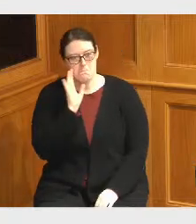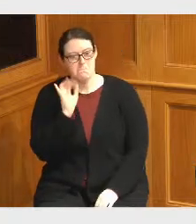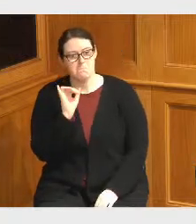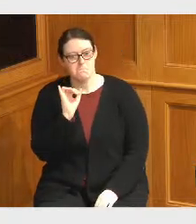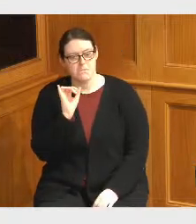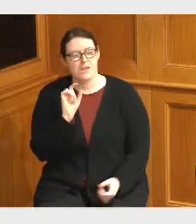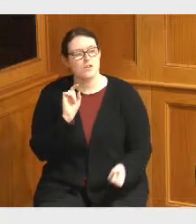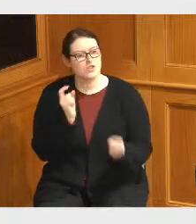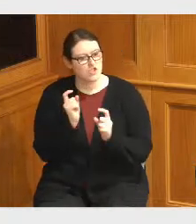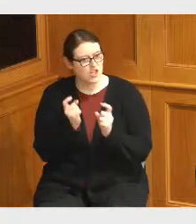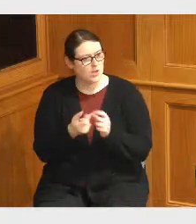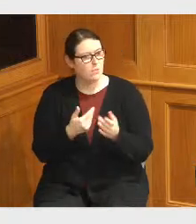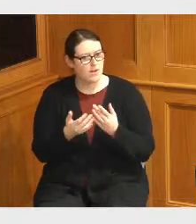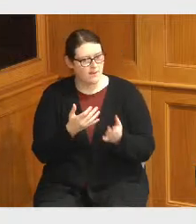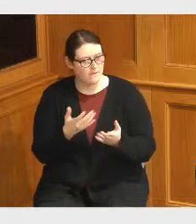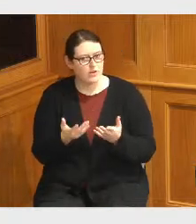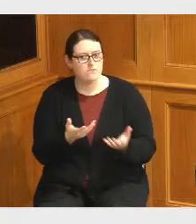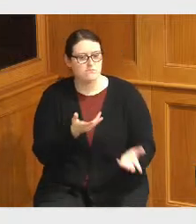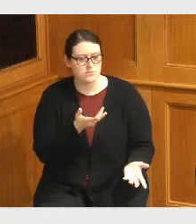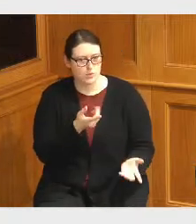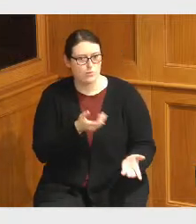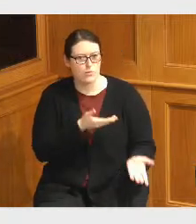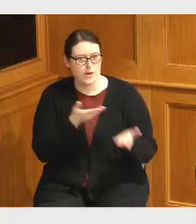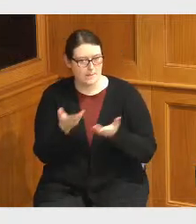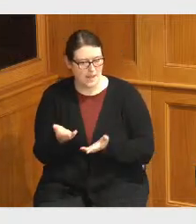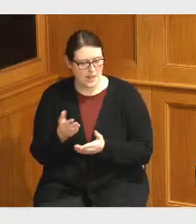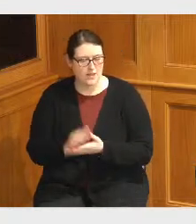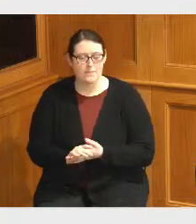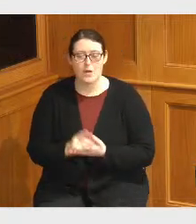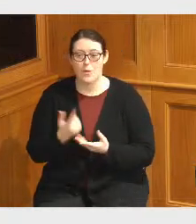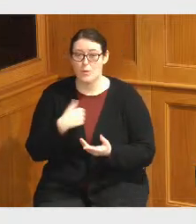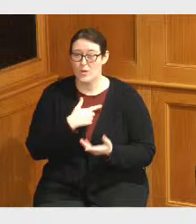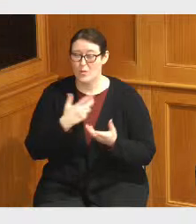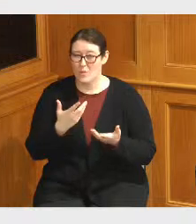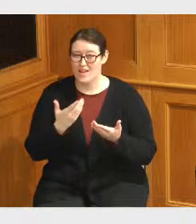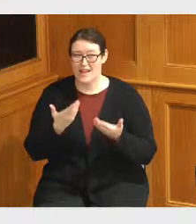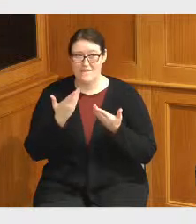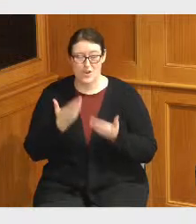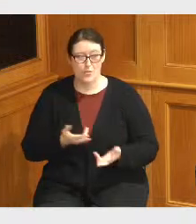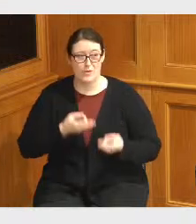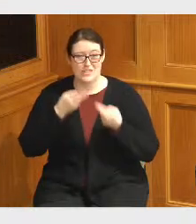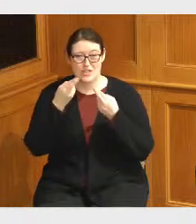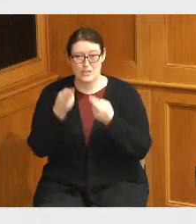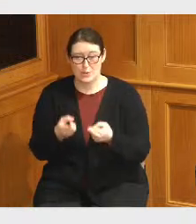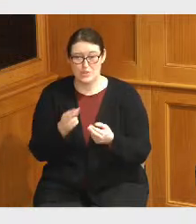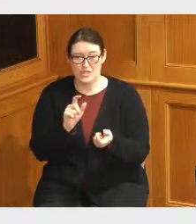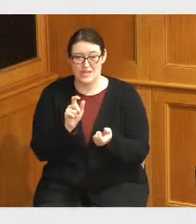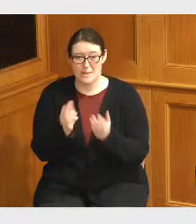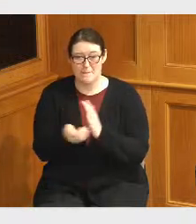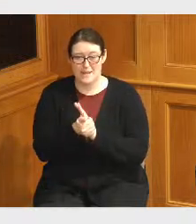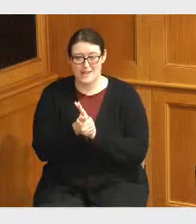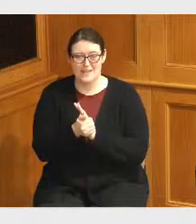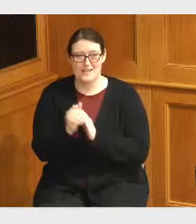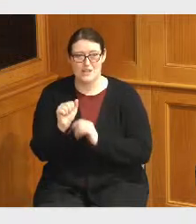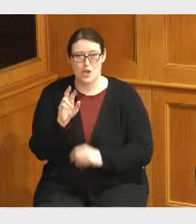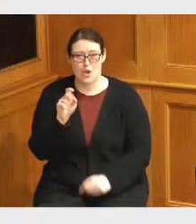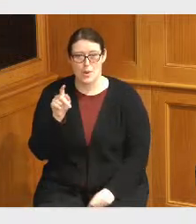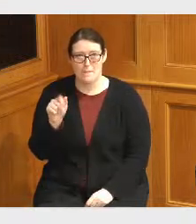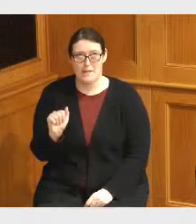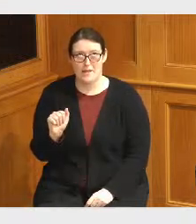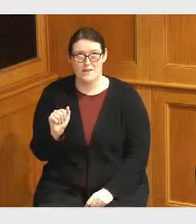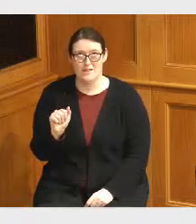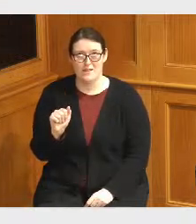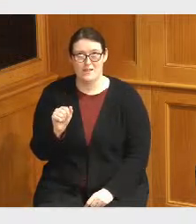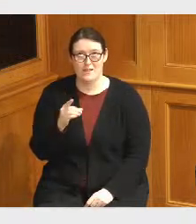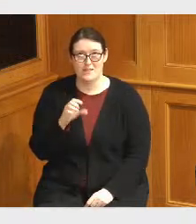to the recommendations. But we would like to have a resolution amending the ARPA plan at the 5th,